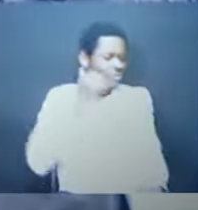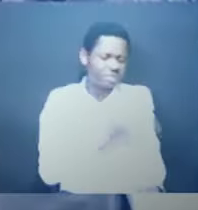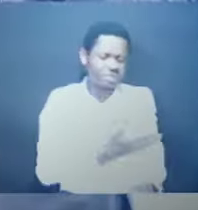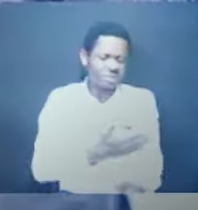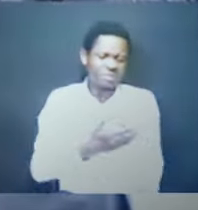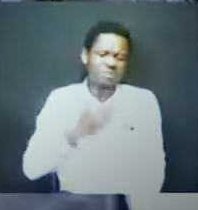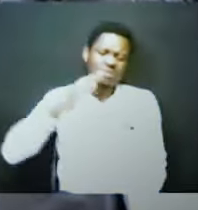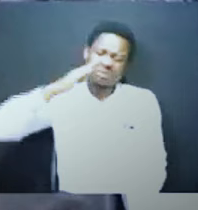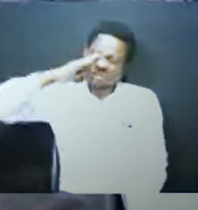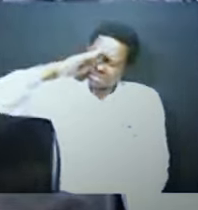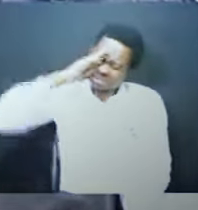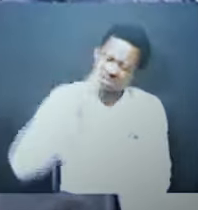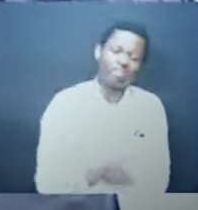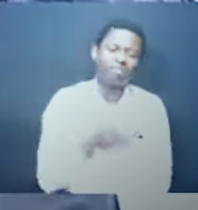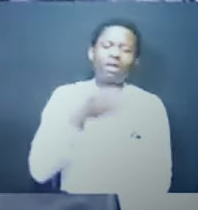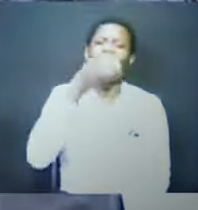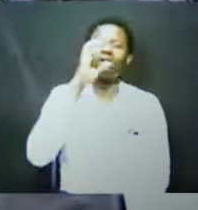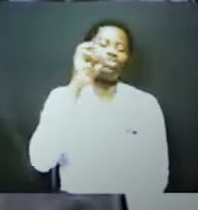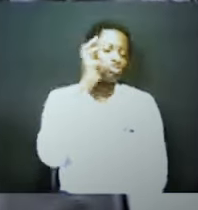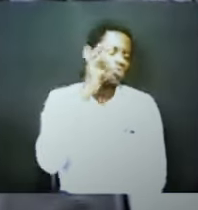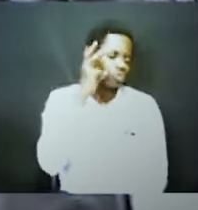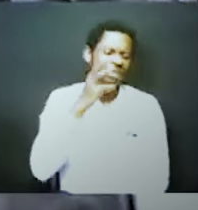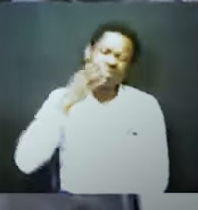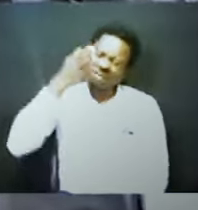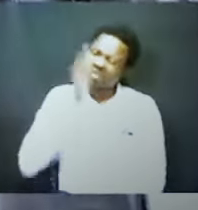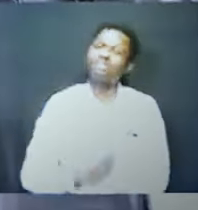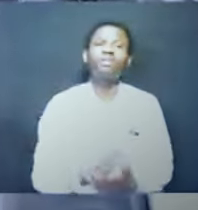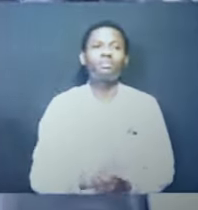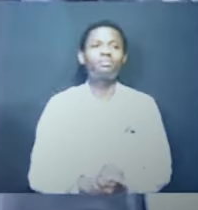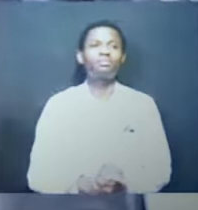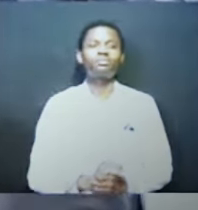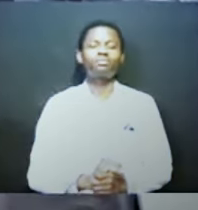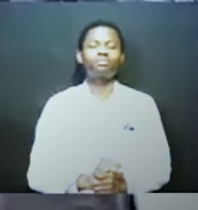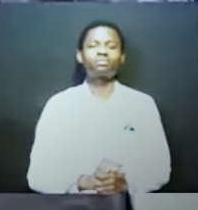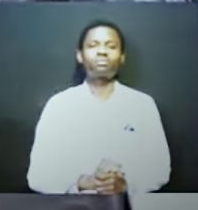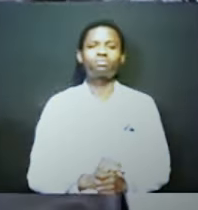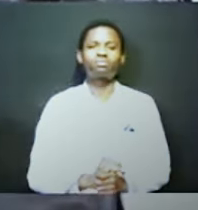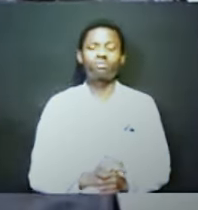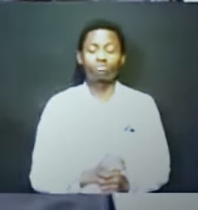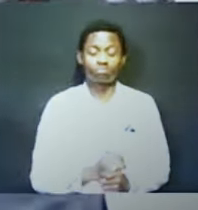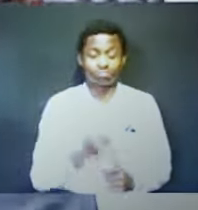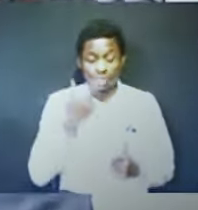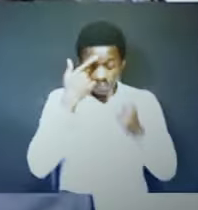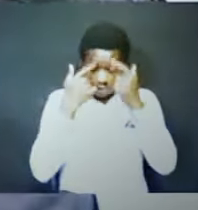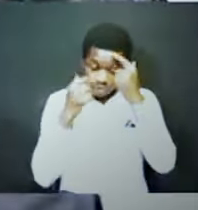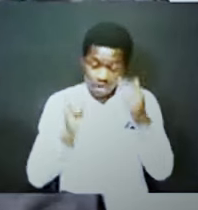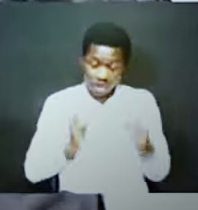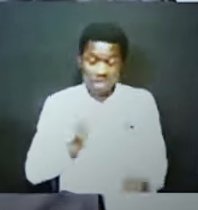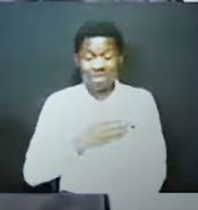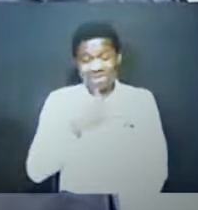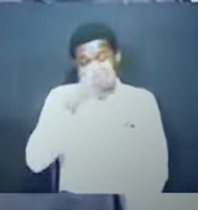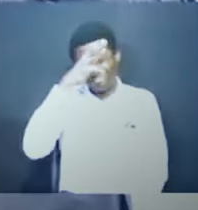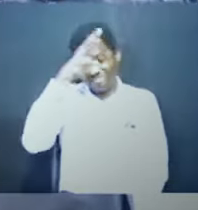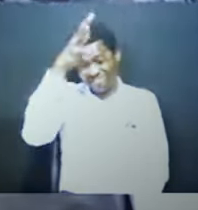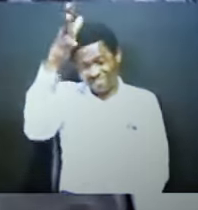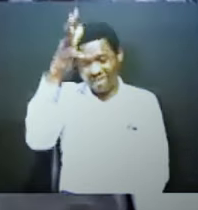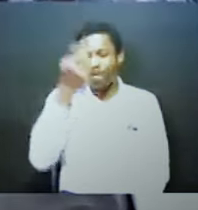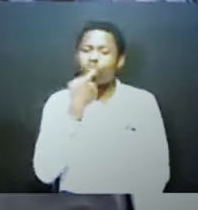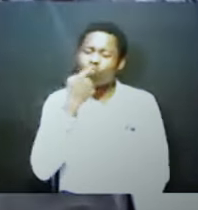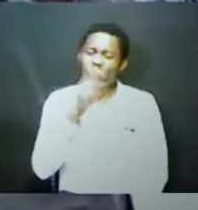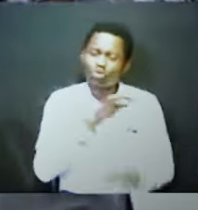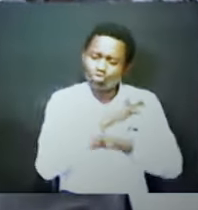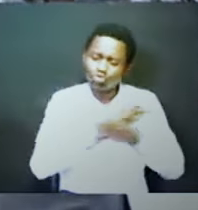ever drank wine. Na ye tie yen eja raka ba Jehonadab de ose yen nu nyina mu na yen